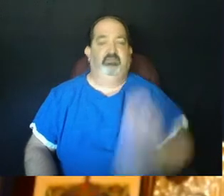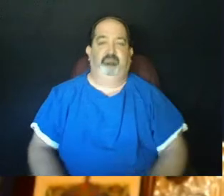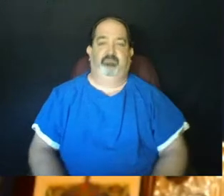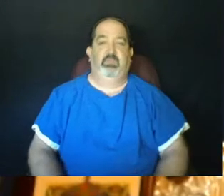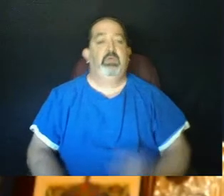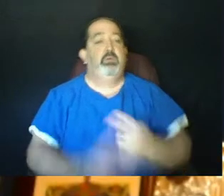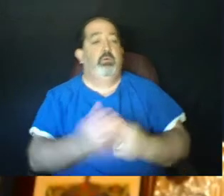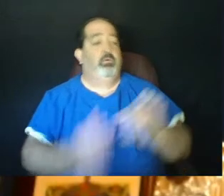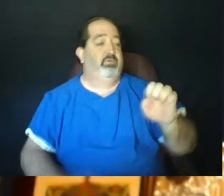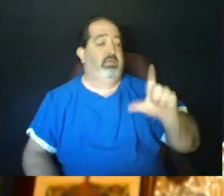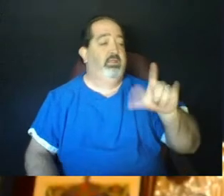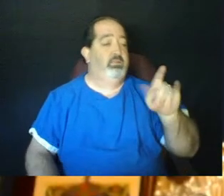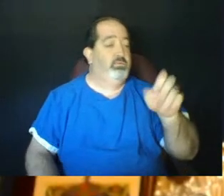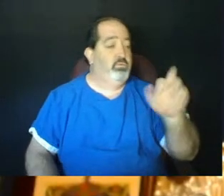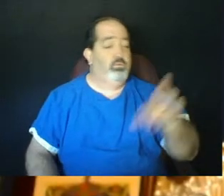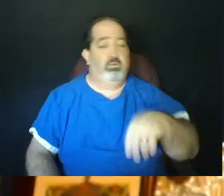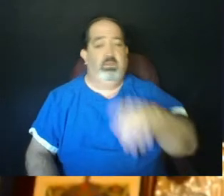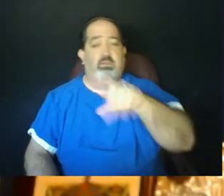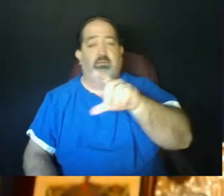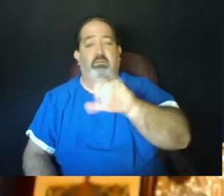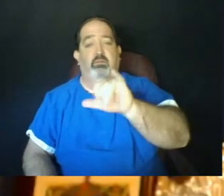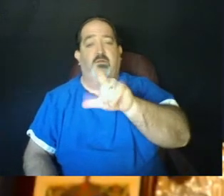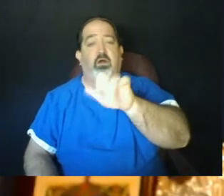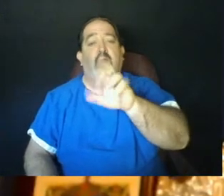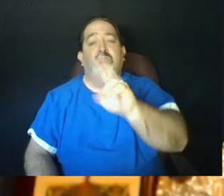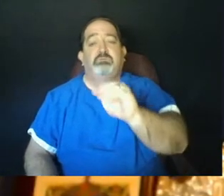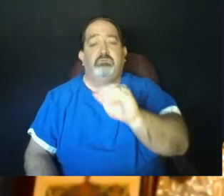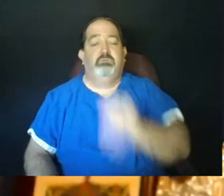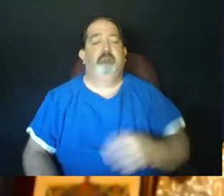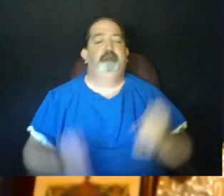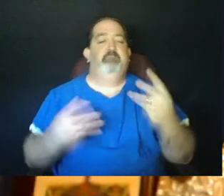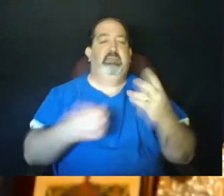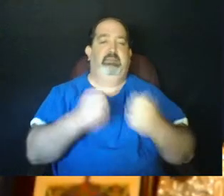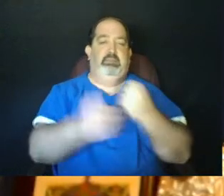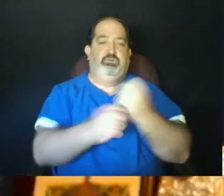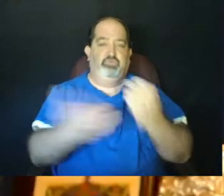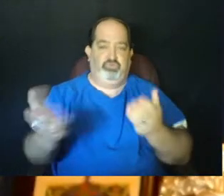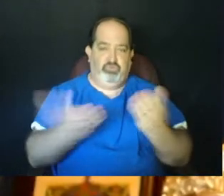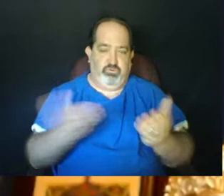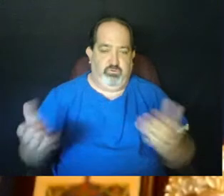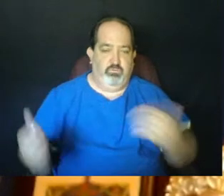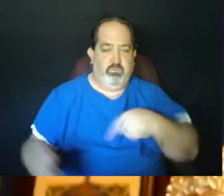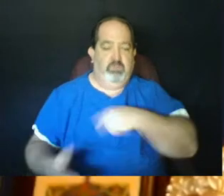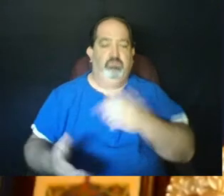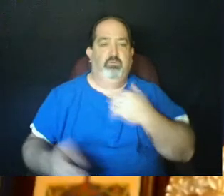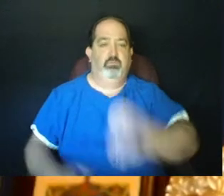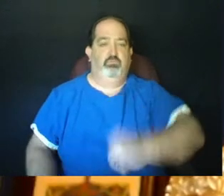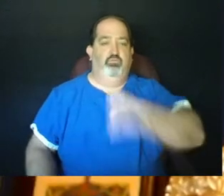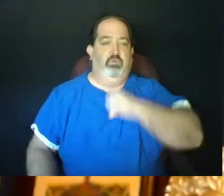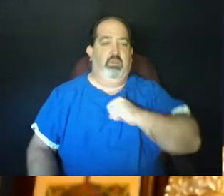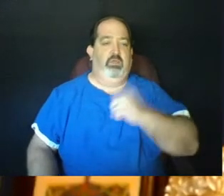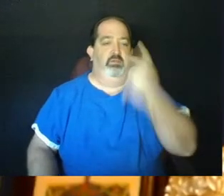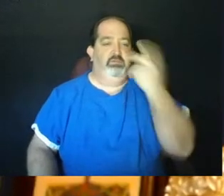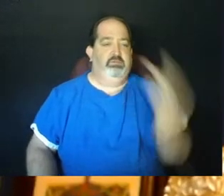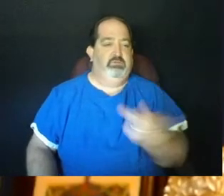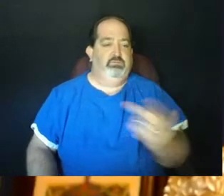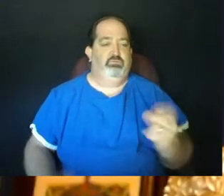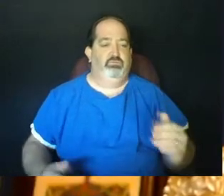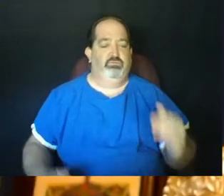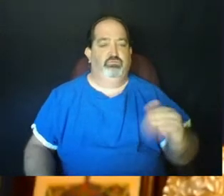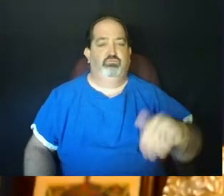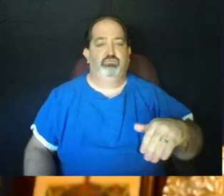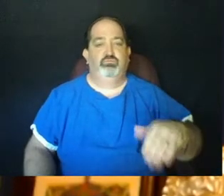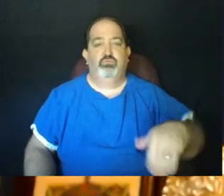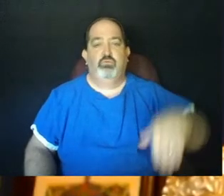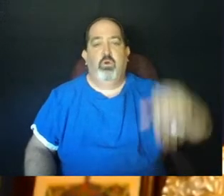Both Eleanor and Julian have served for many years with us, and we are very proud to have seen these teens grow.